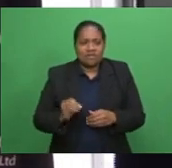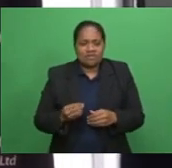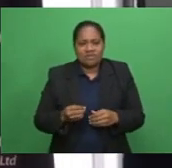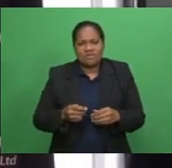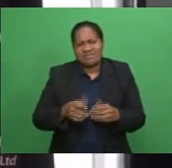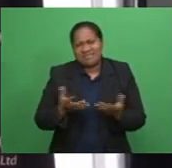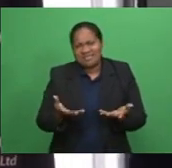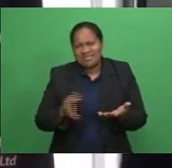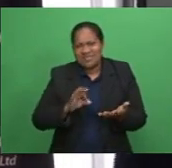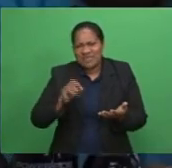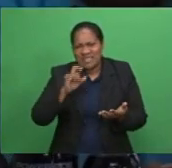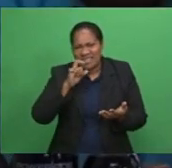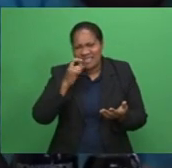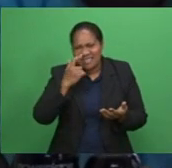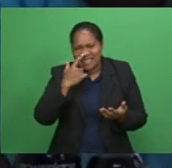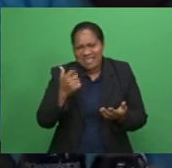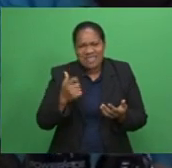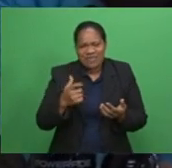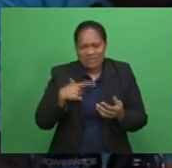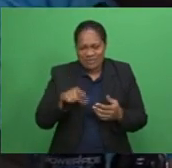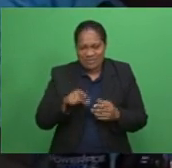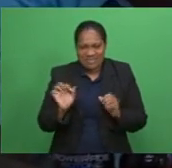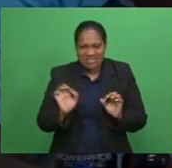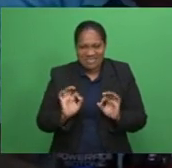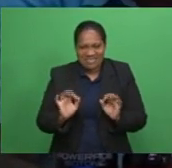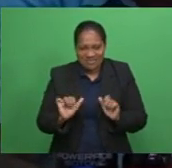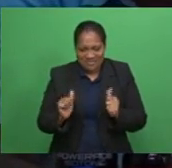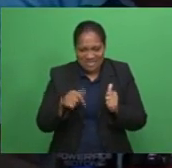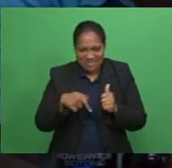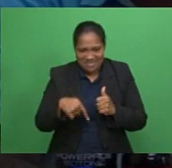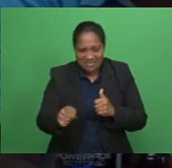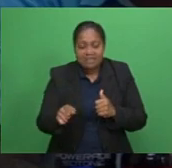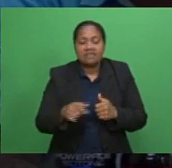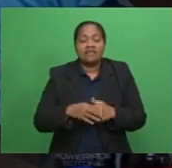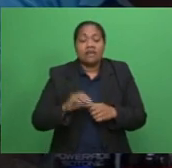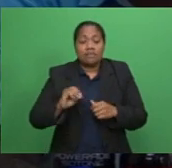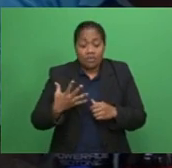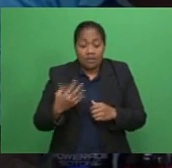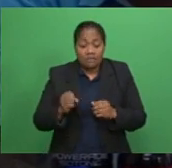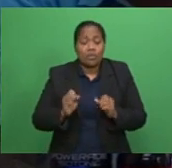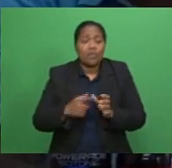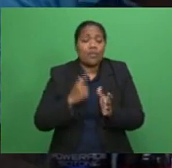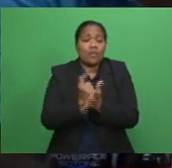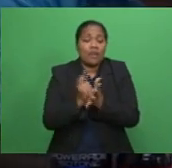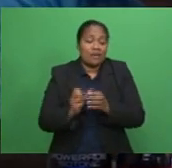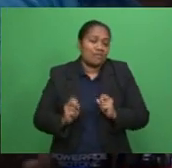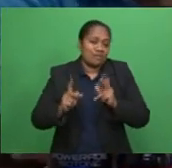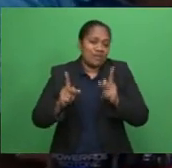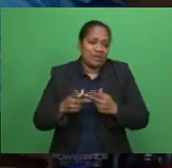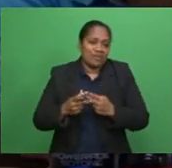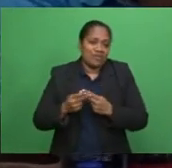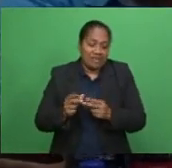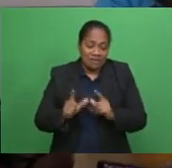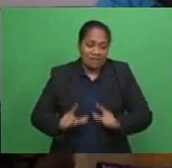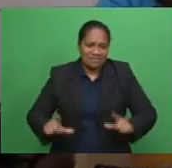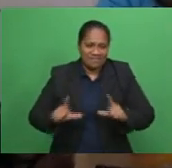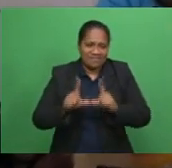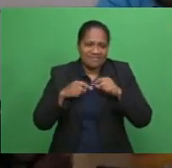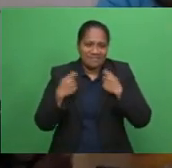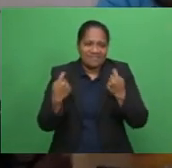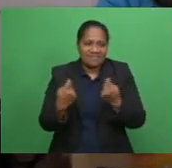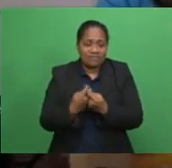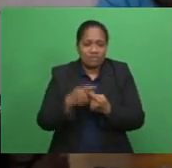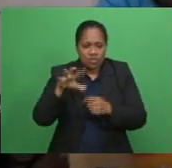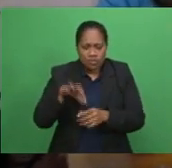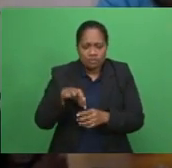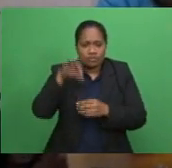series to finish with a bang. Baber says there's a lot of opportunities available for local players to join his squad. He was appointed Fiji Sevens head coach